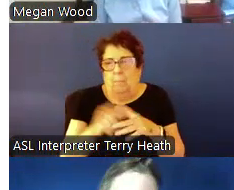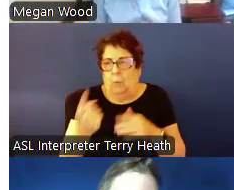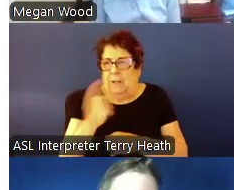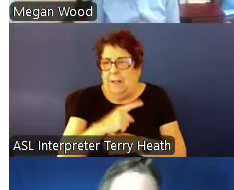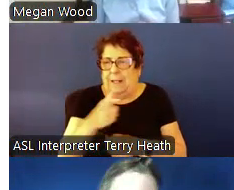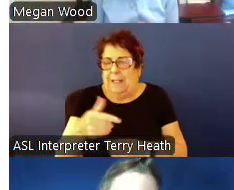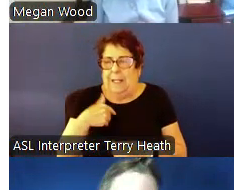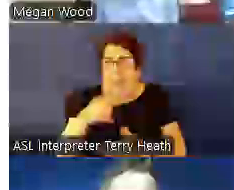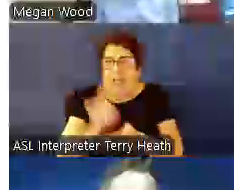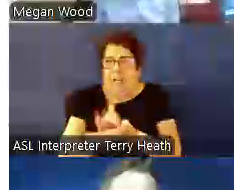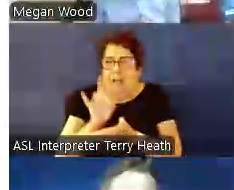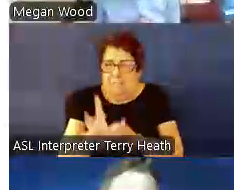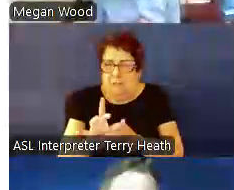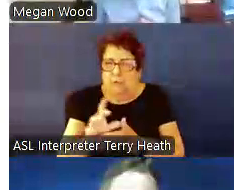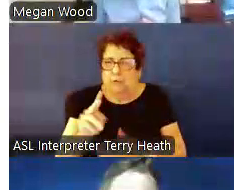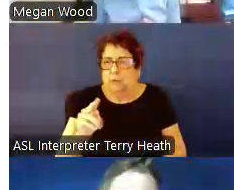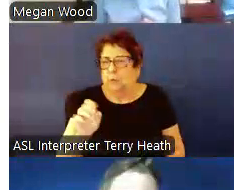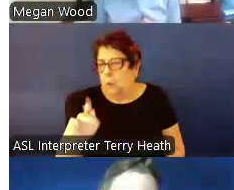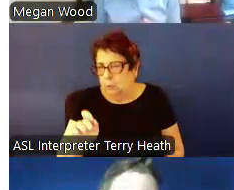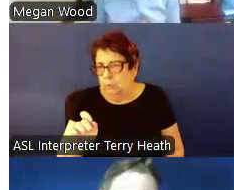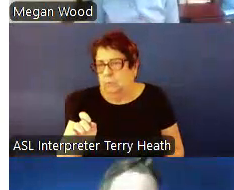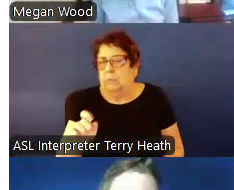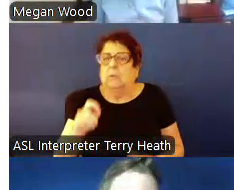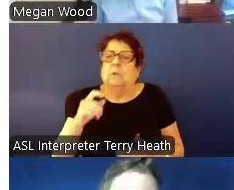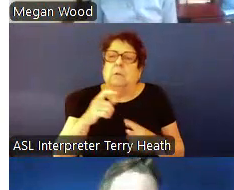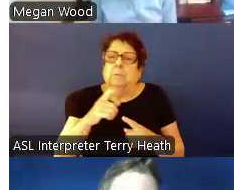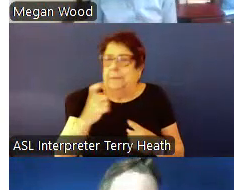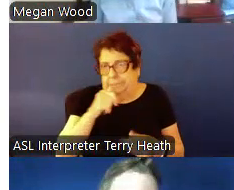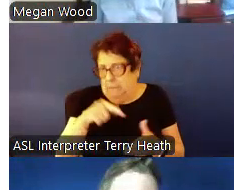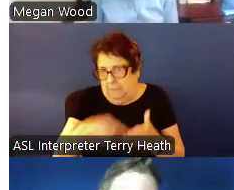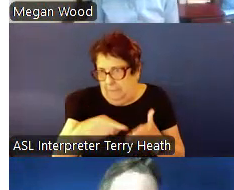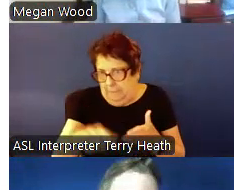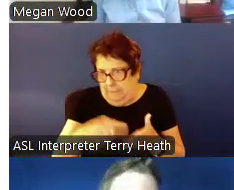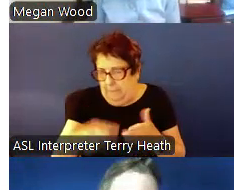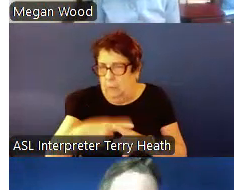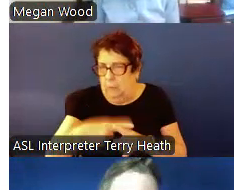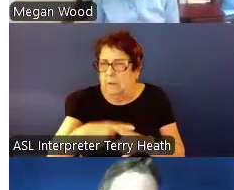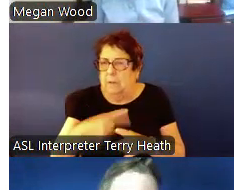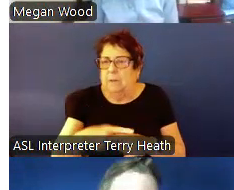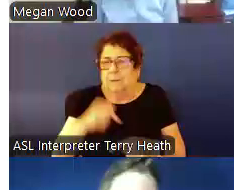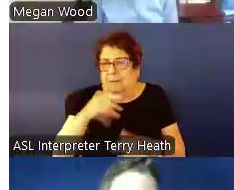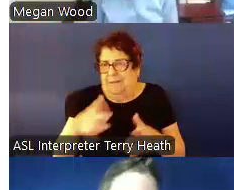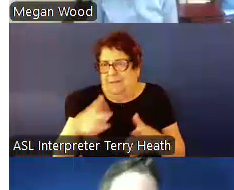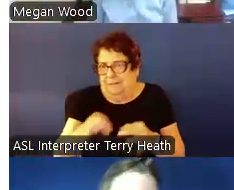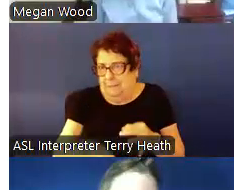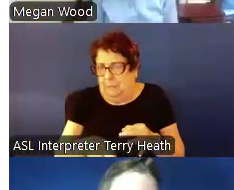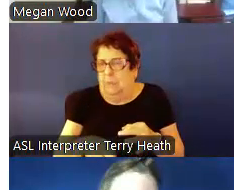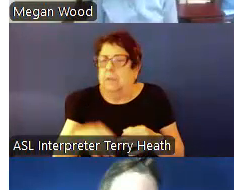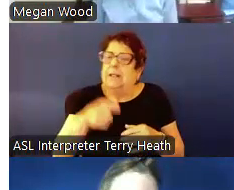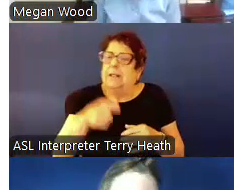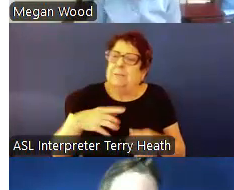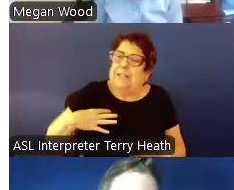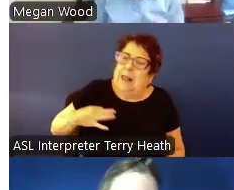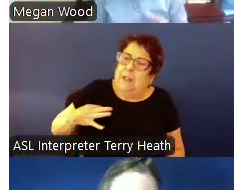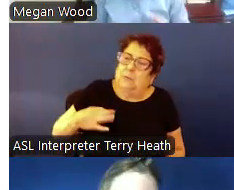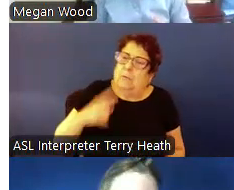It was not that simple. He was eligible for Social Security benefits. We worked out, but it had been suspended